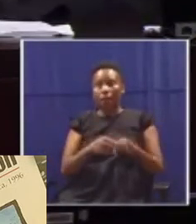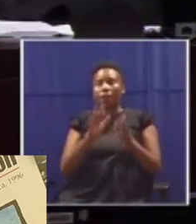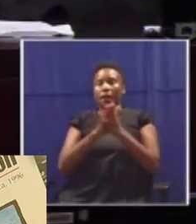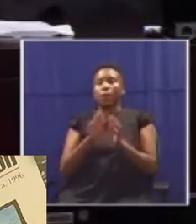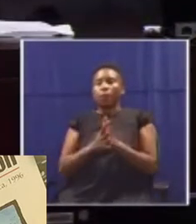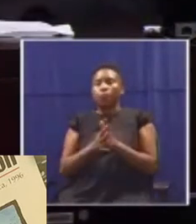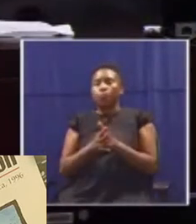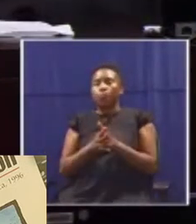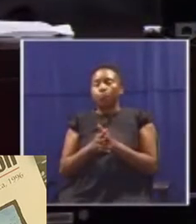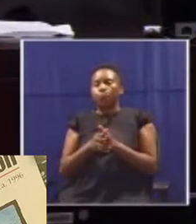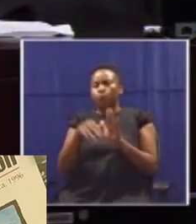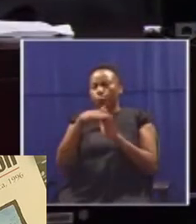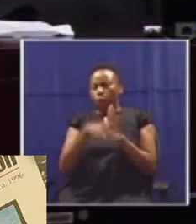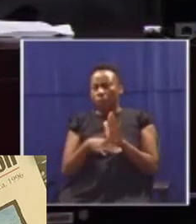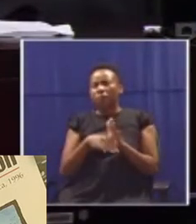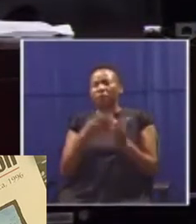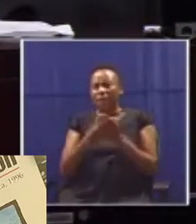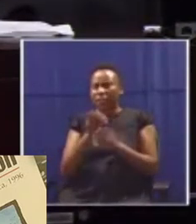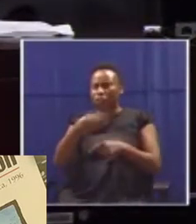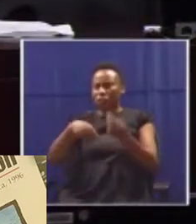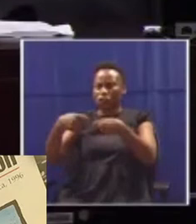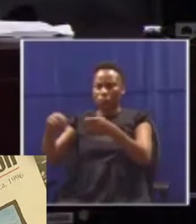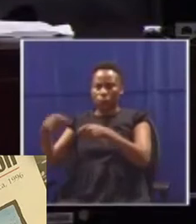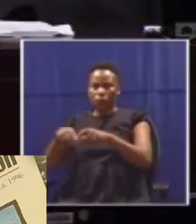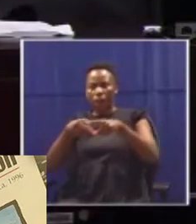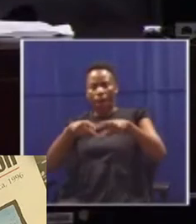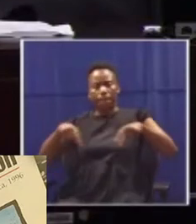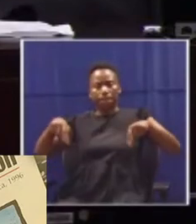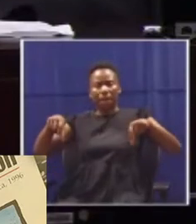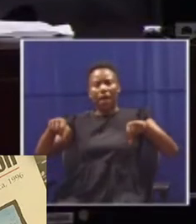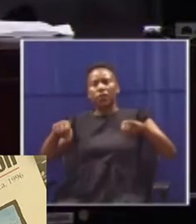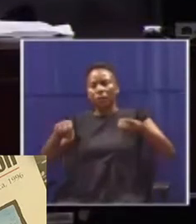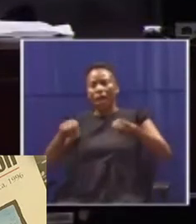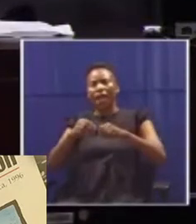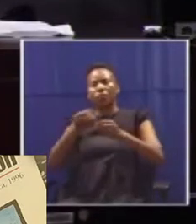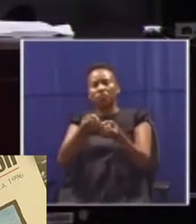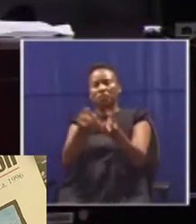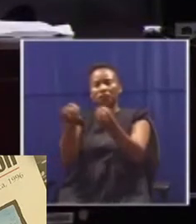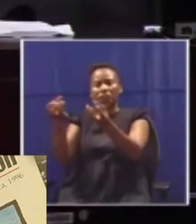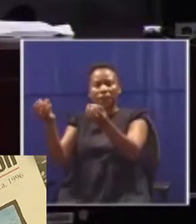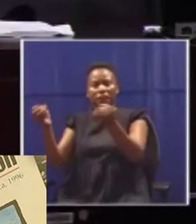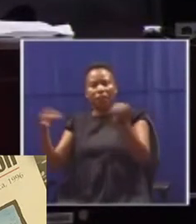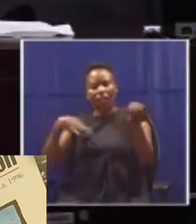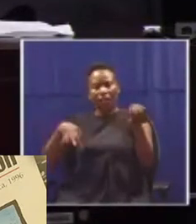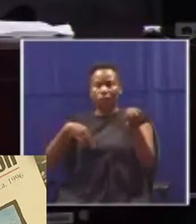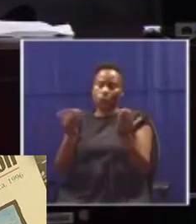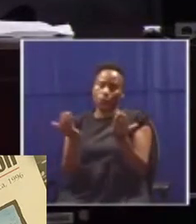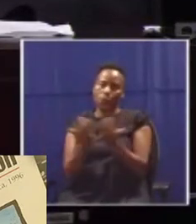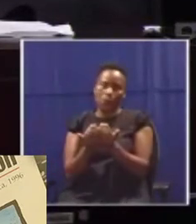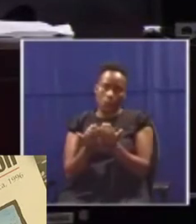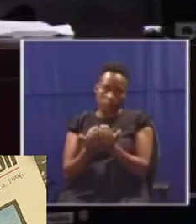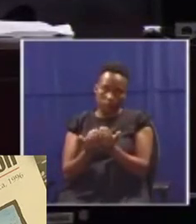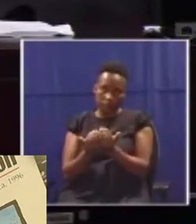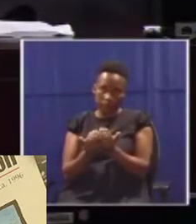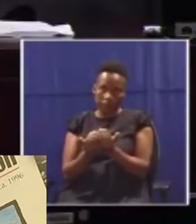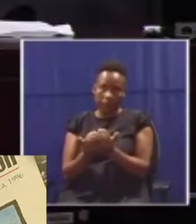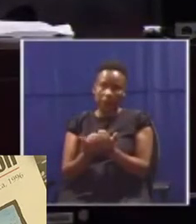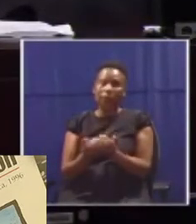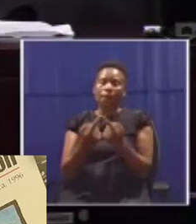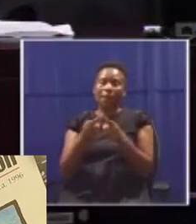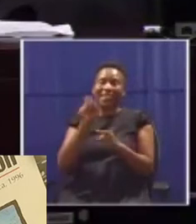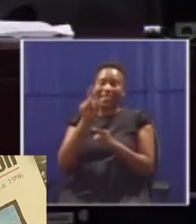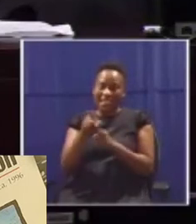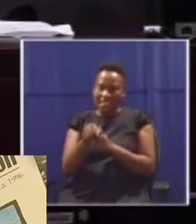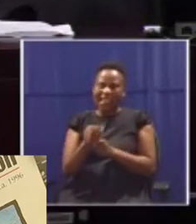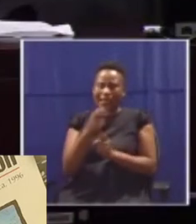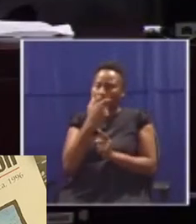that support distribution of pads, menstrual cups and tampons, etc. But this, sadly, is